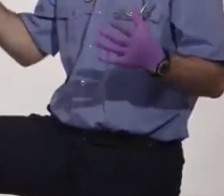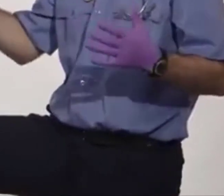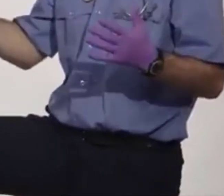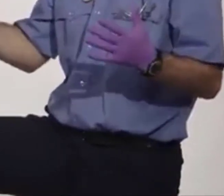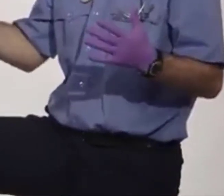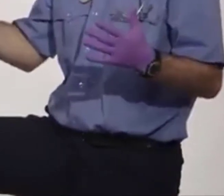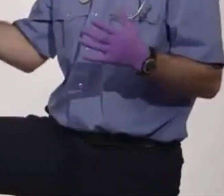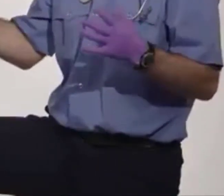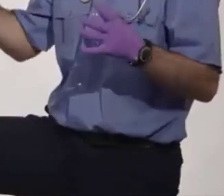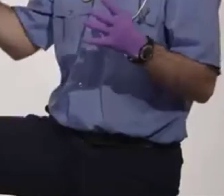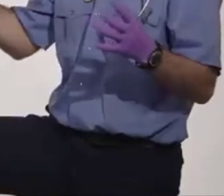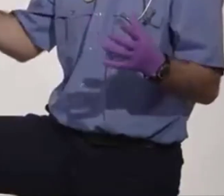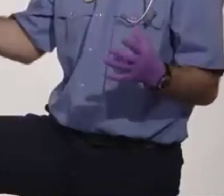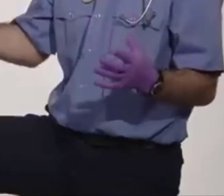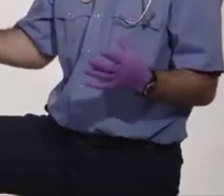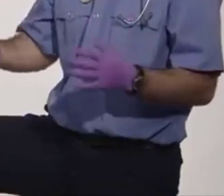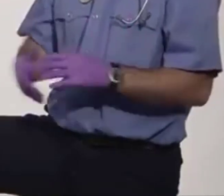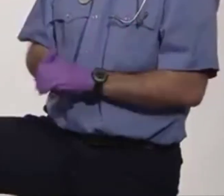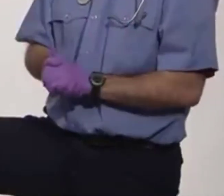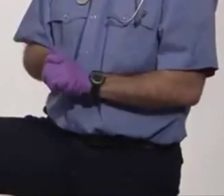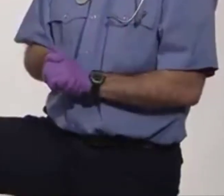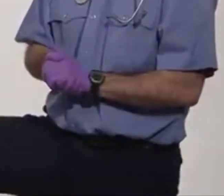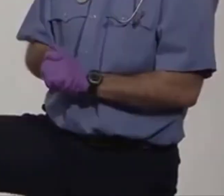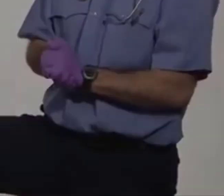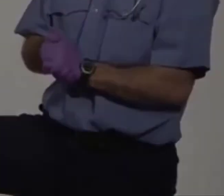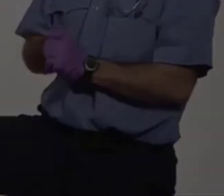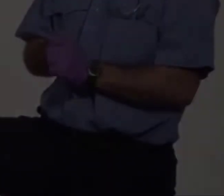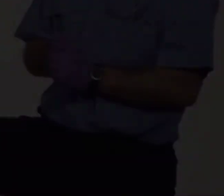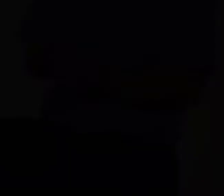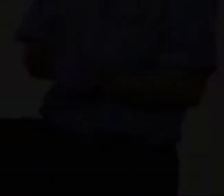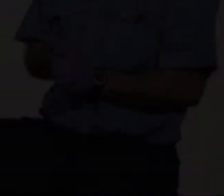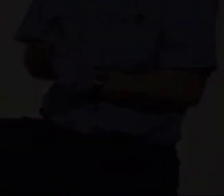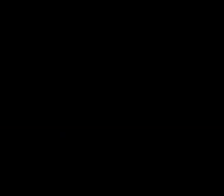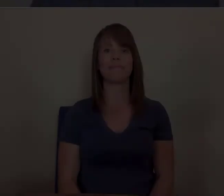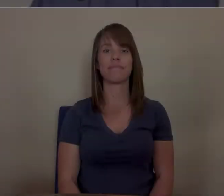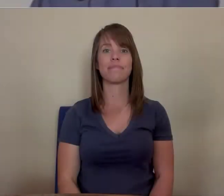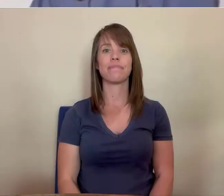skin wet? Is she sweating? Anything like that? No. Normal. Okay.